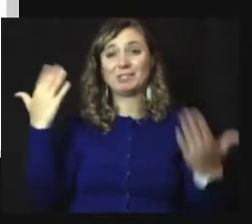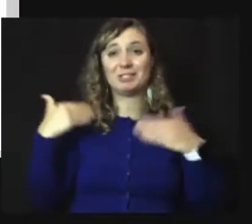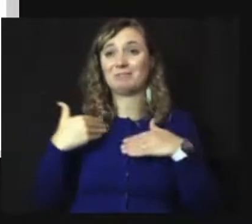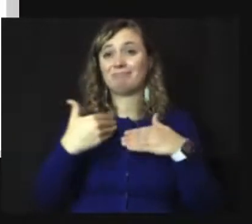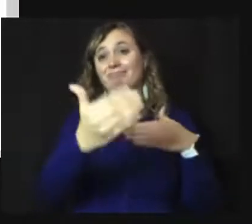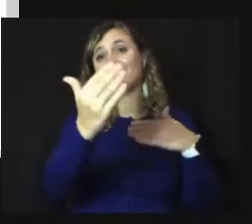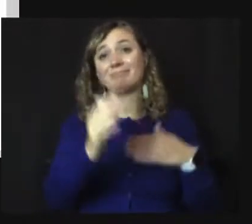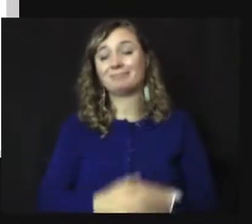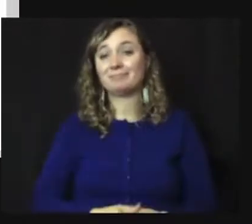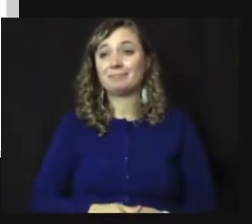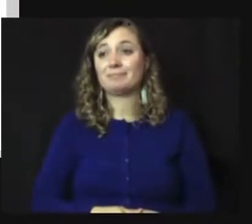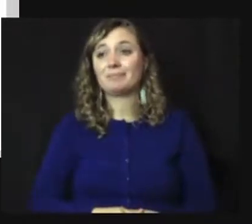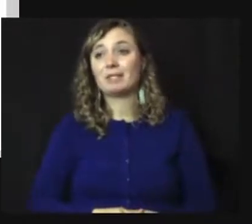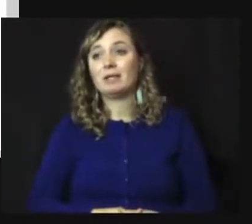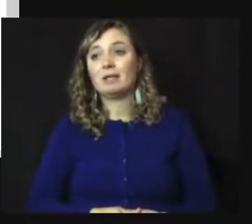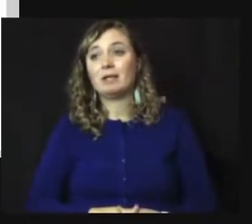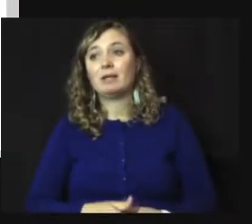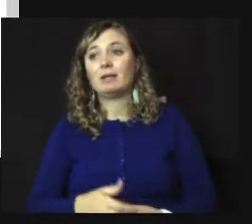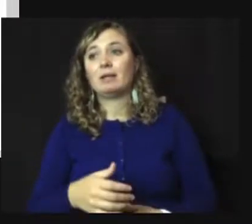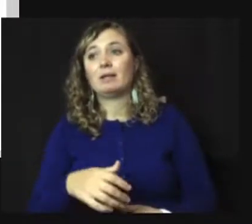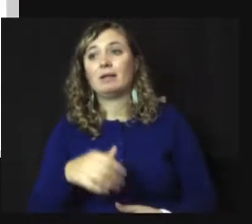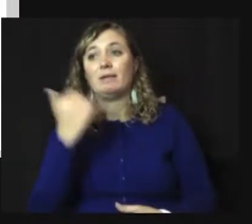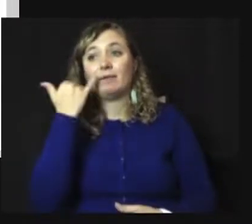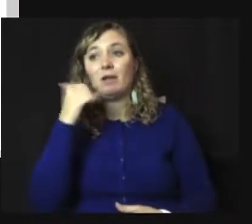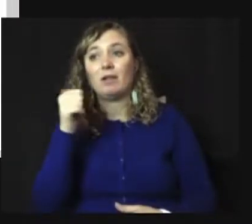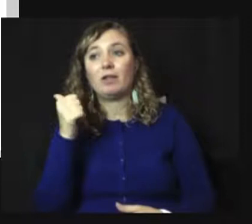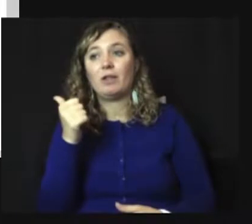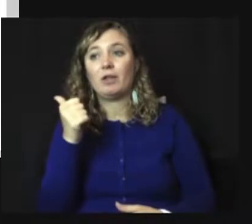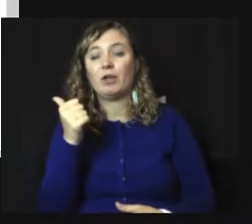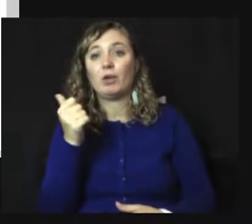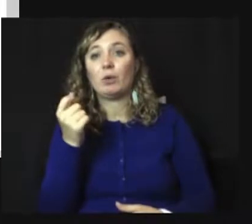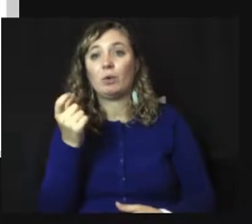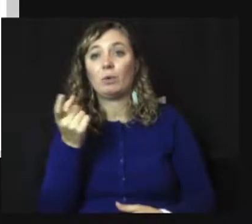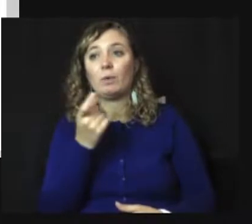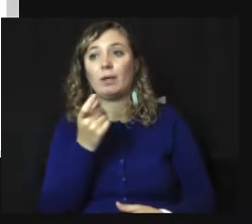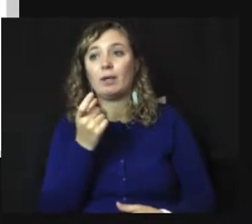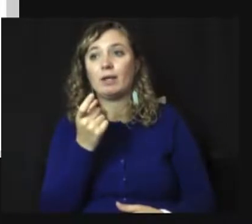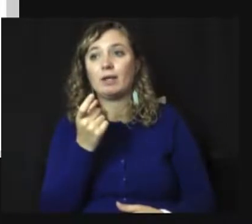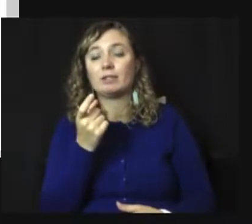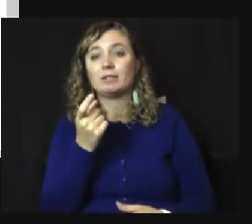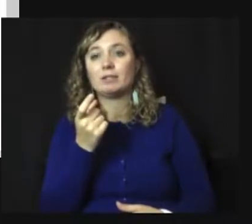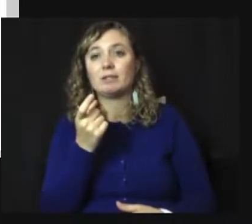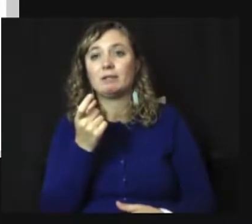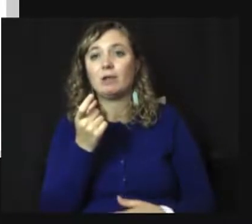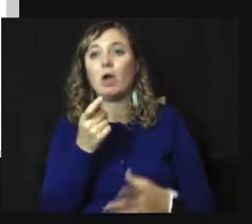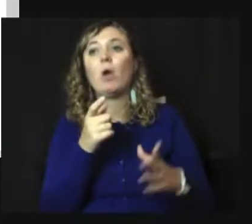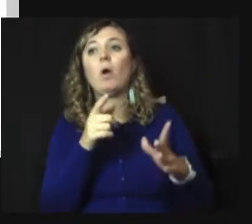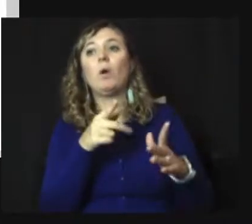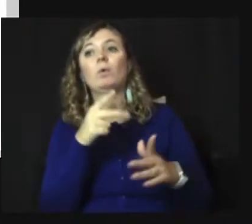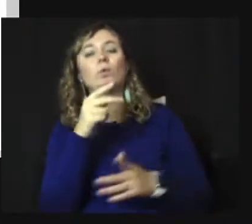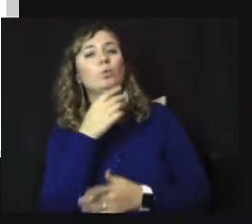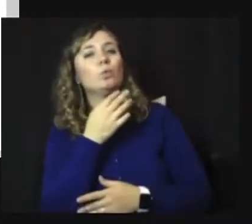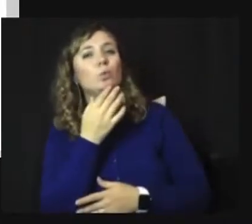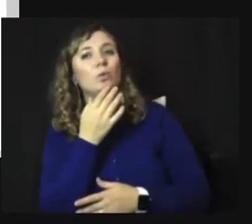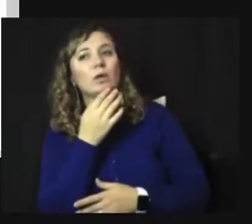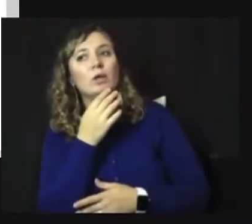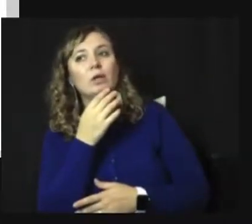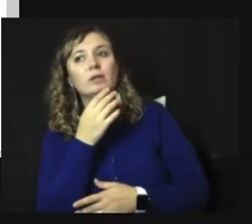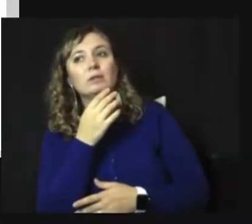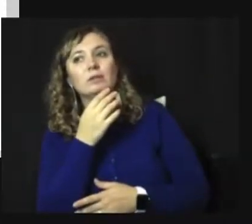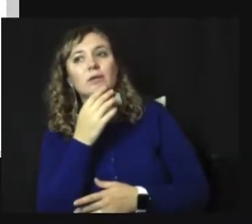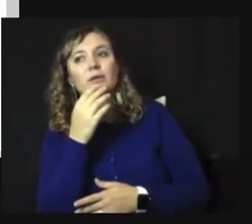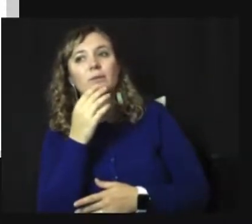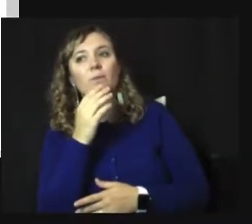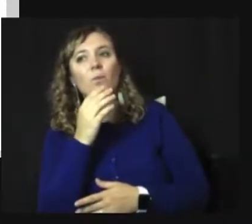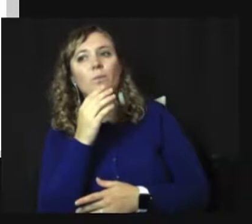if another question comes in, ooh. Okay. What's your take on